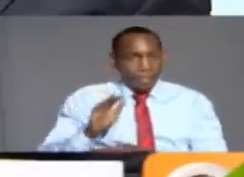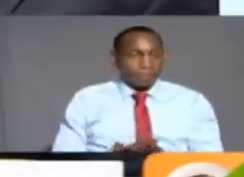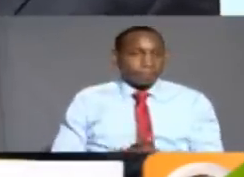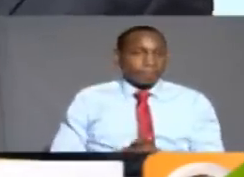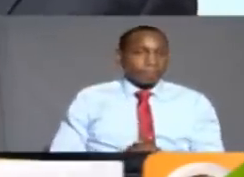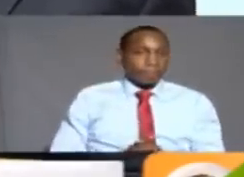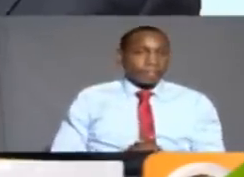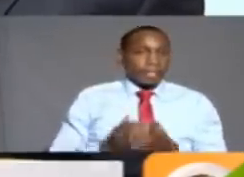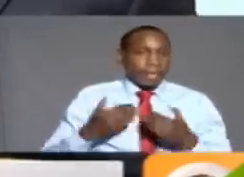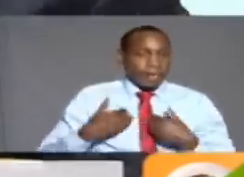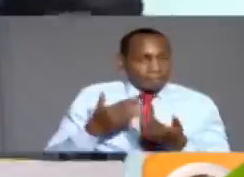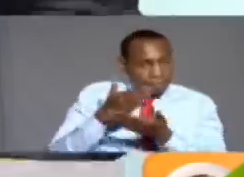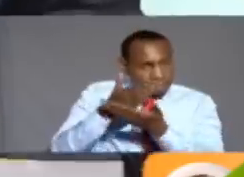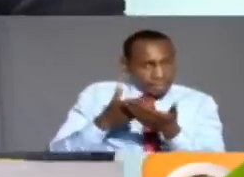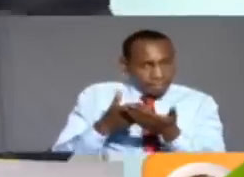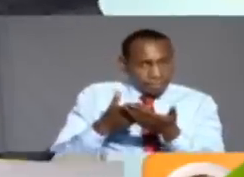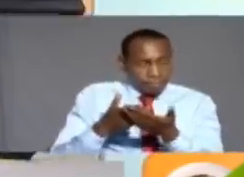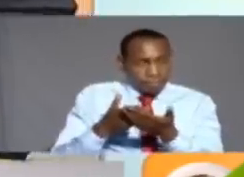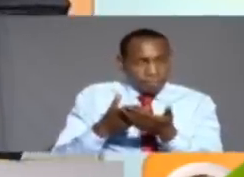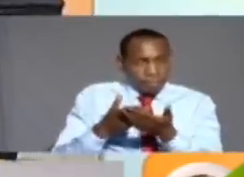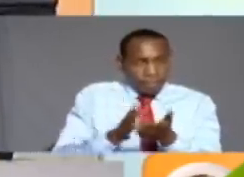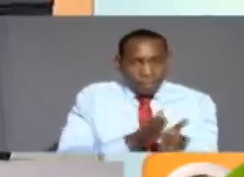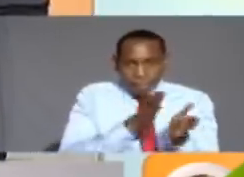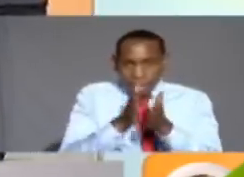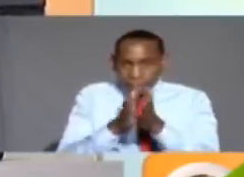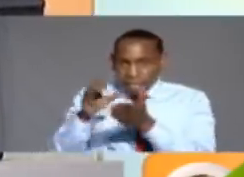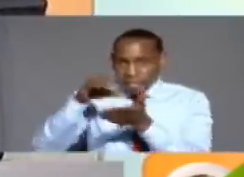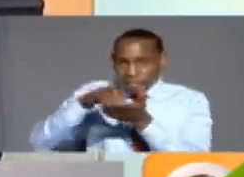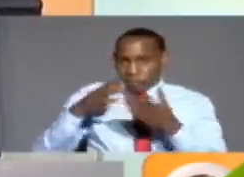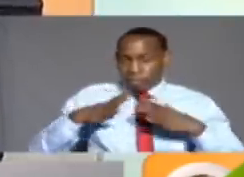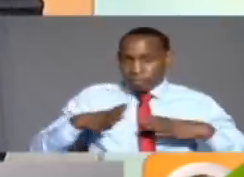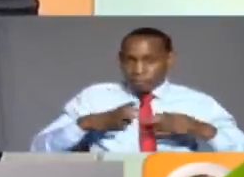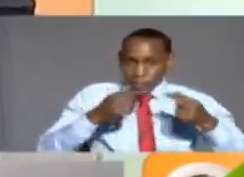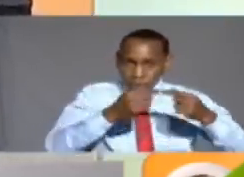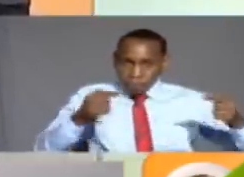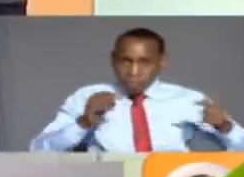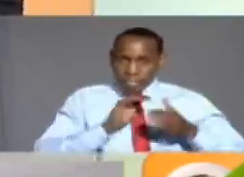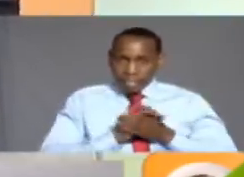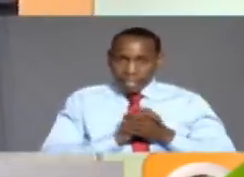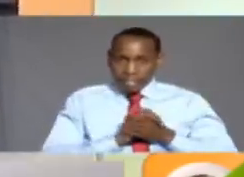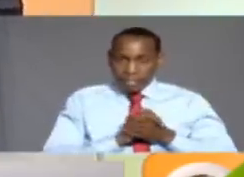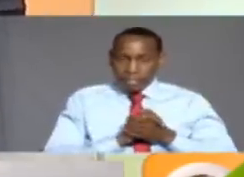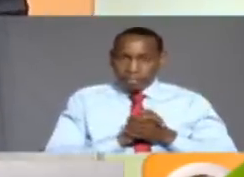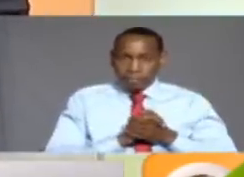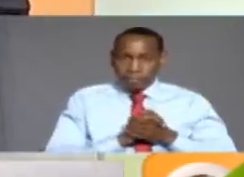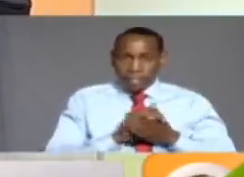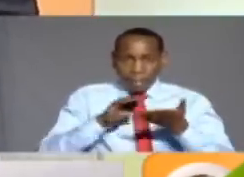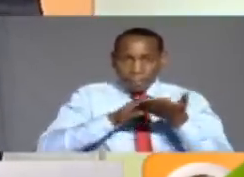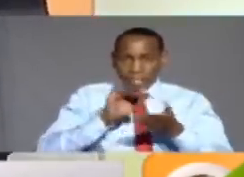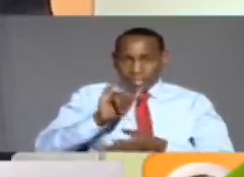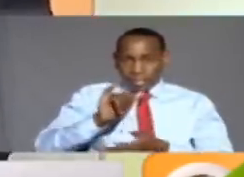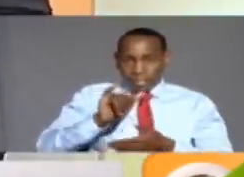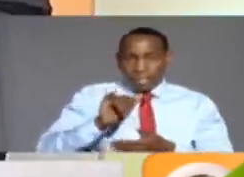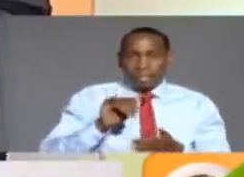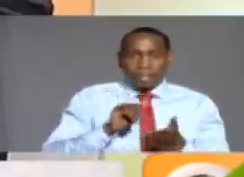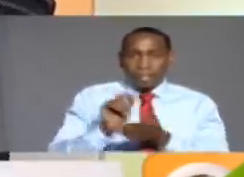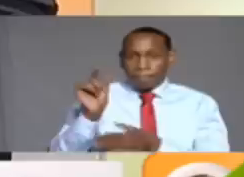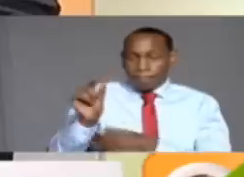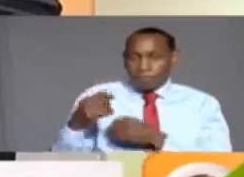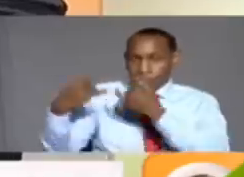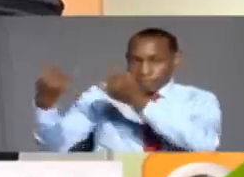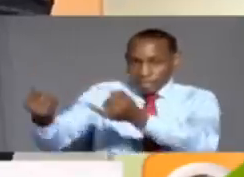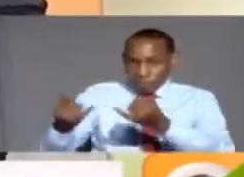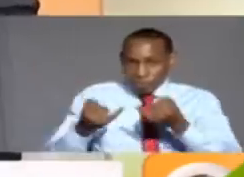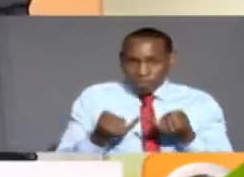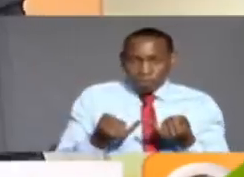there's a certain very close-sighted look by the people who are fighting the handshake uh-huh. on that basis, that this person who has been